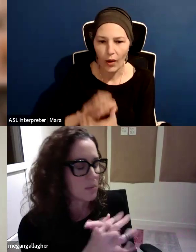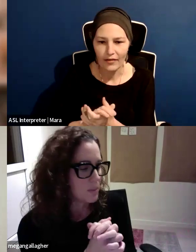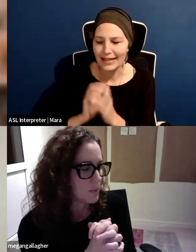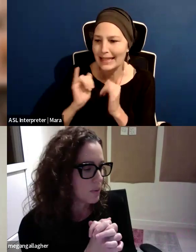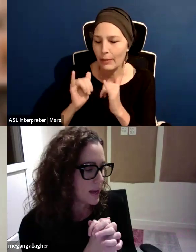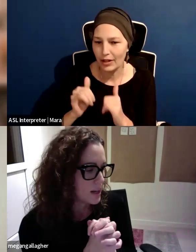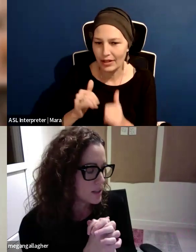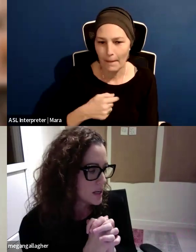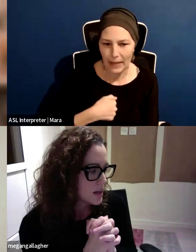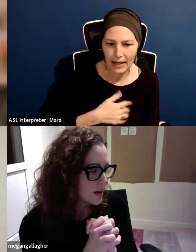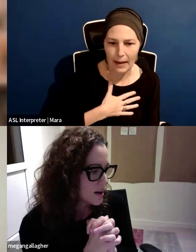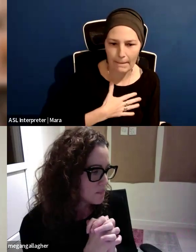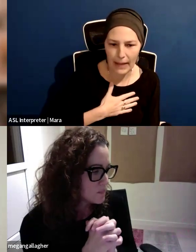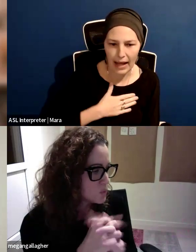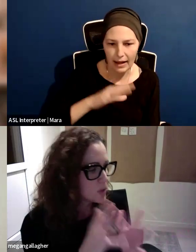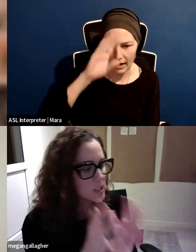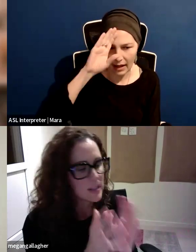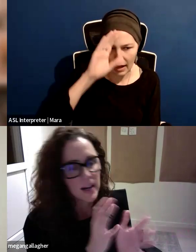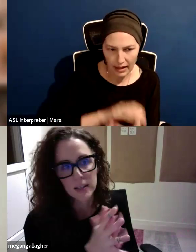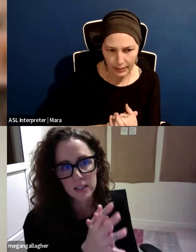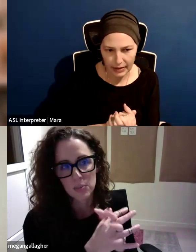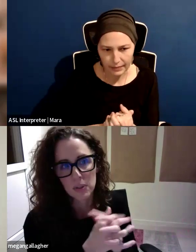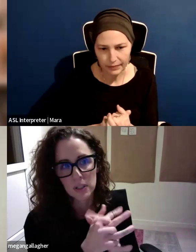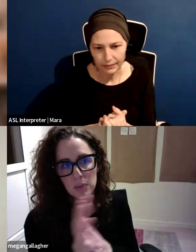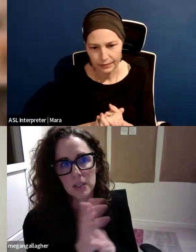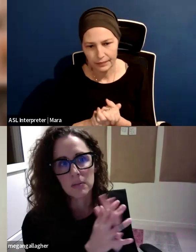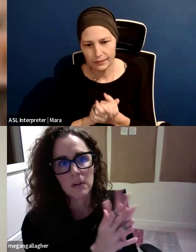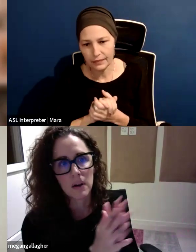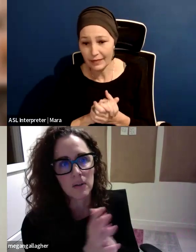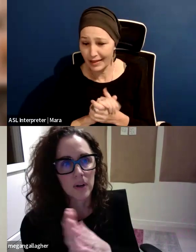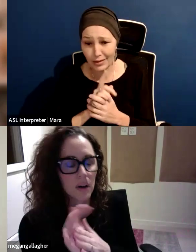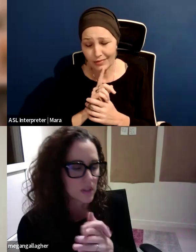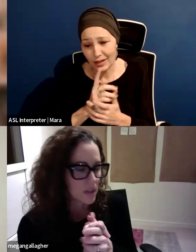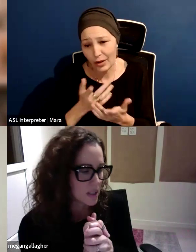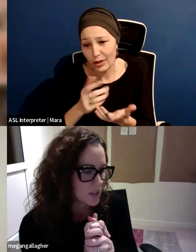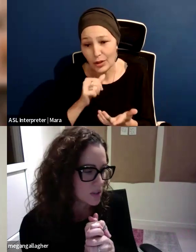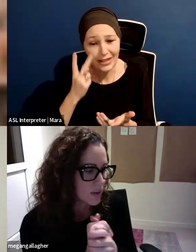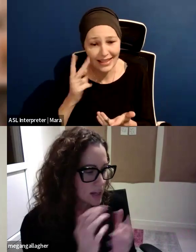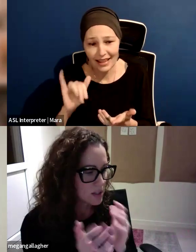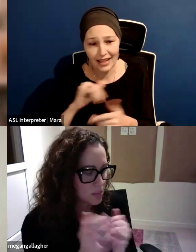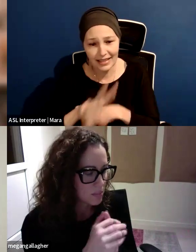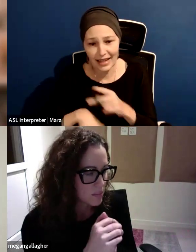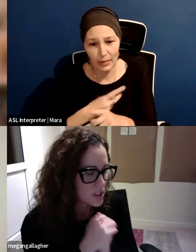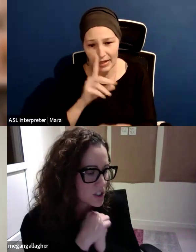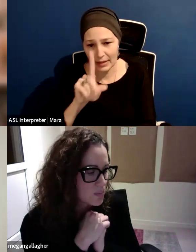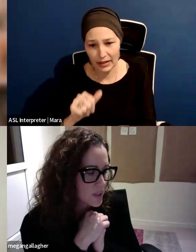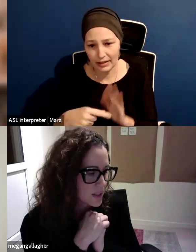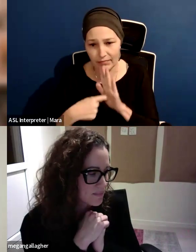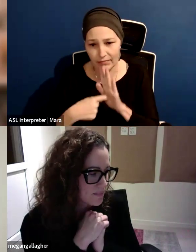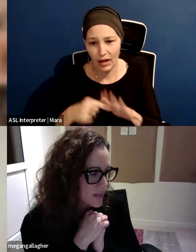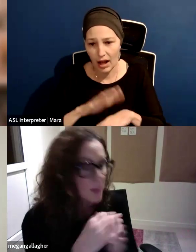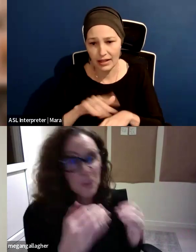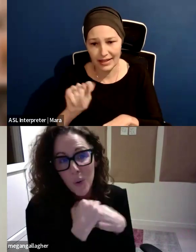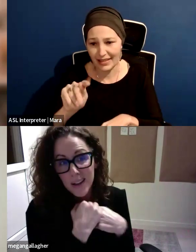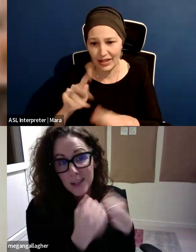does to many people. And we don't see that kind of disability depicted very often on TV. So I think it's just